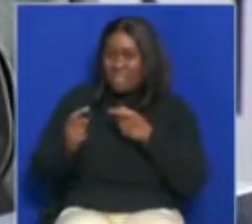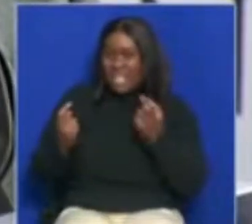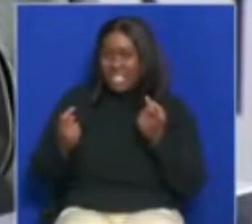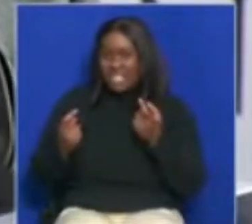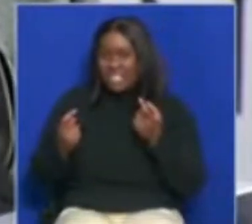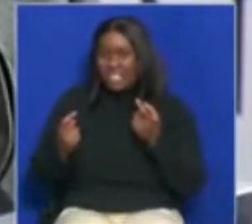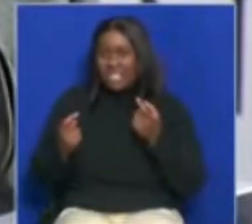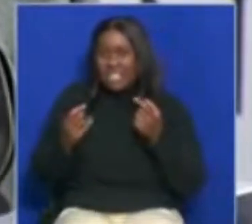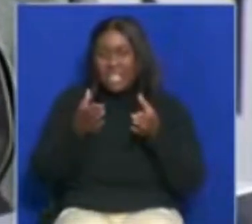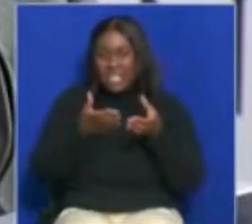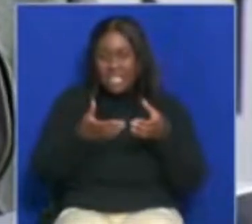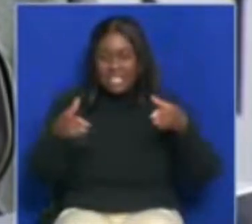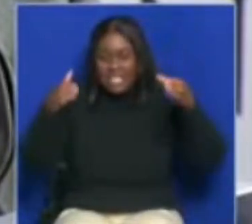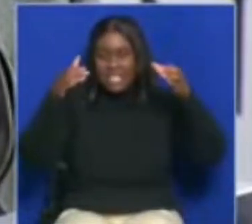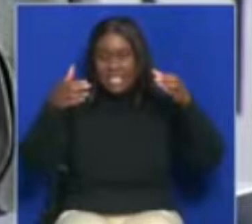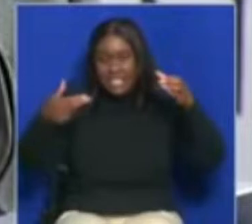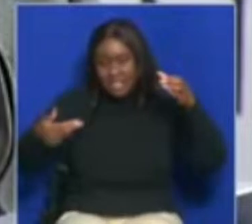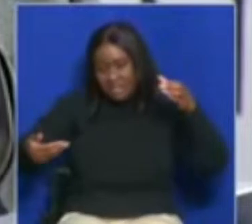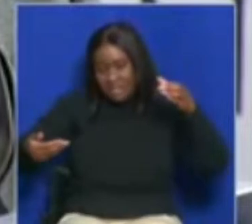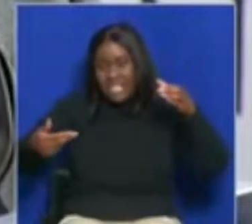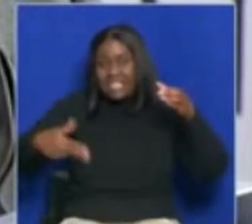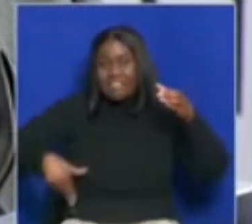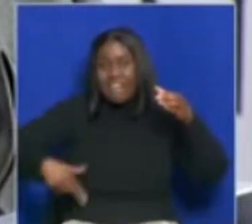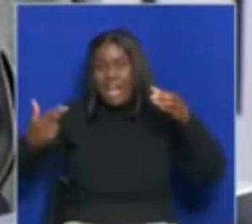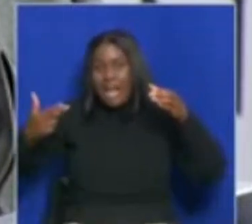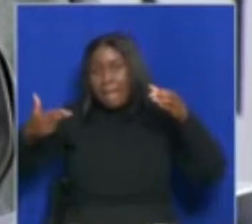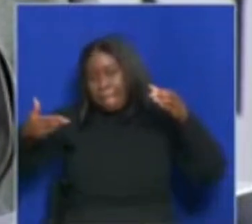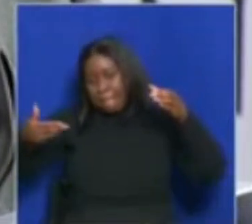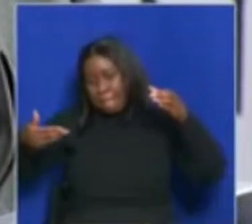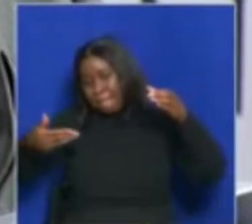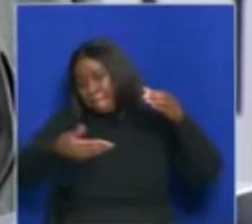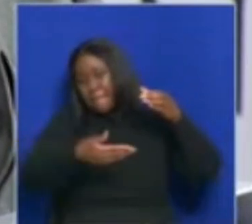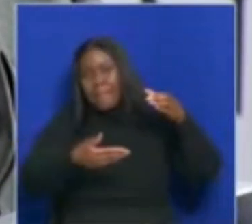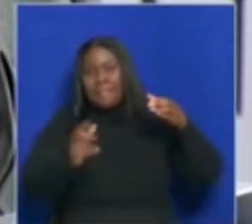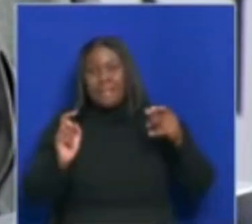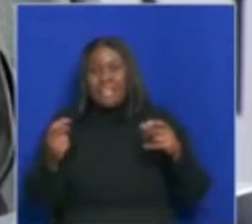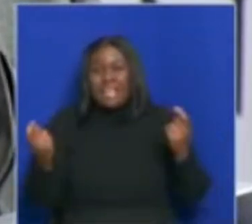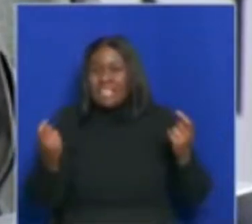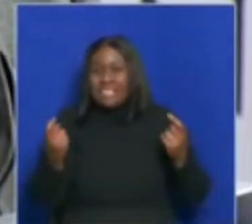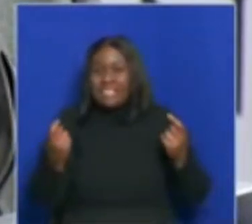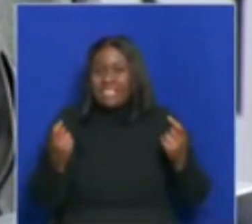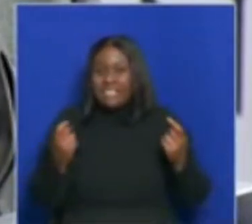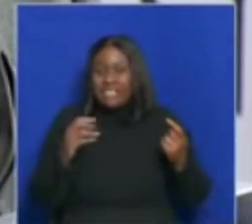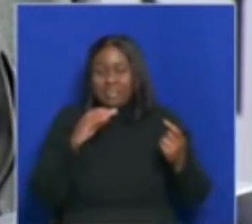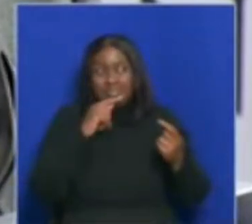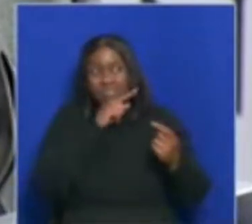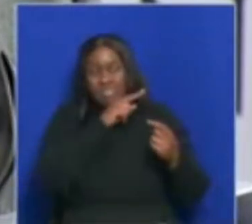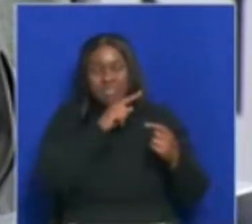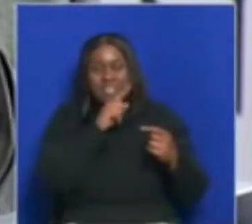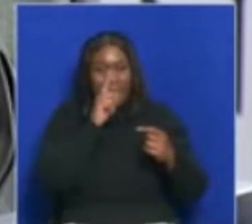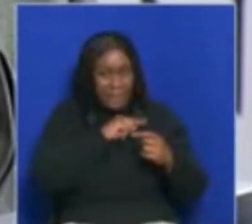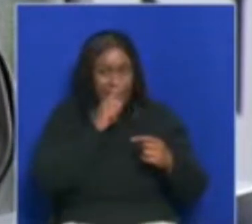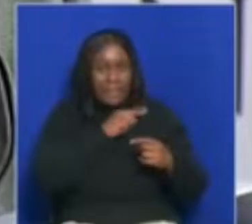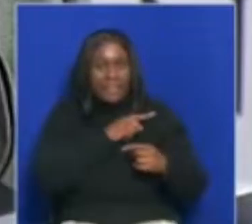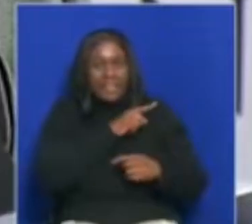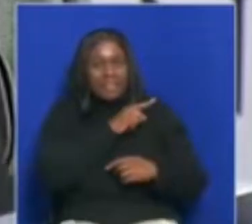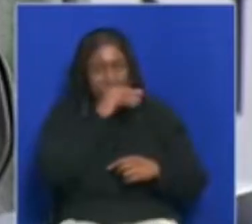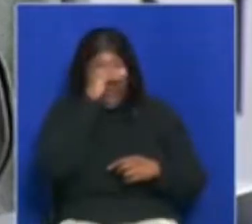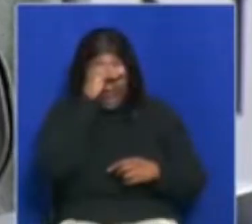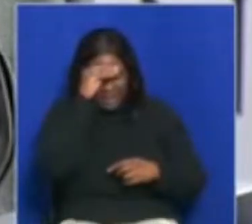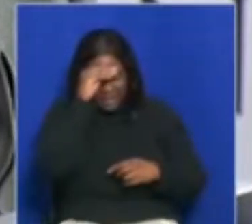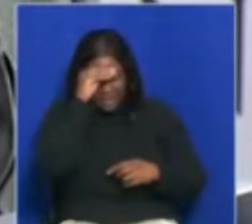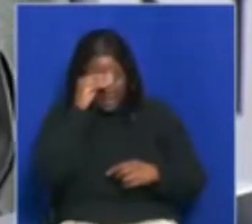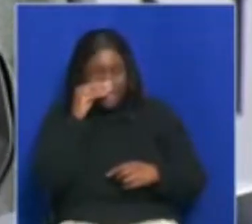built-in cupboards there that you can put a firearm under the zinc. So the version is totally contradictory